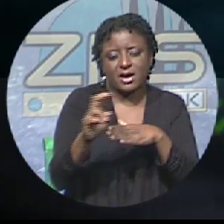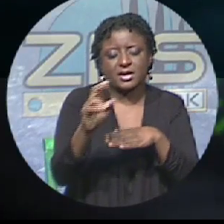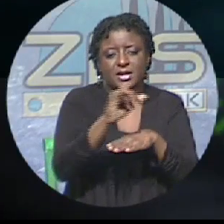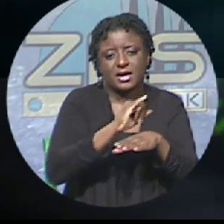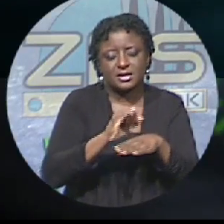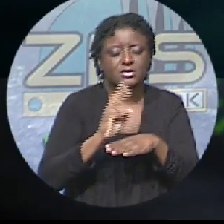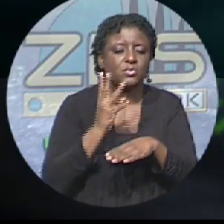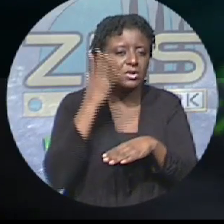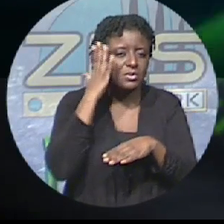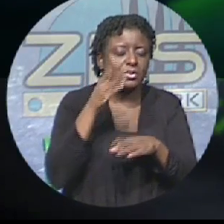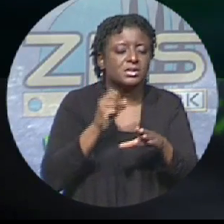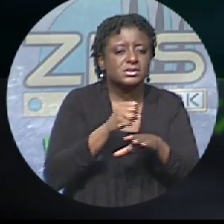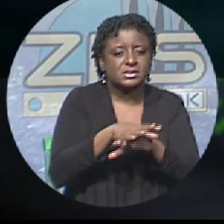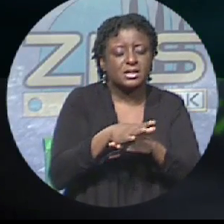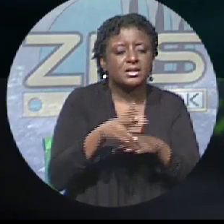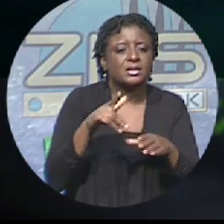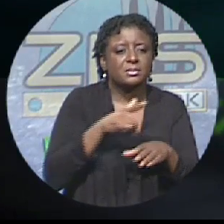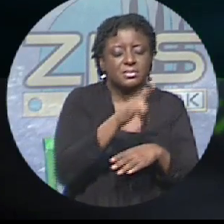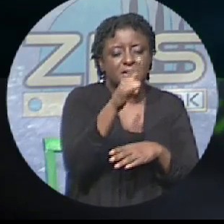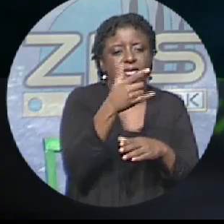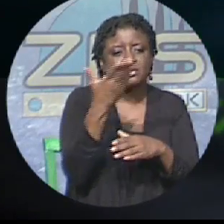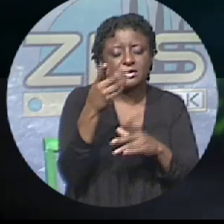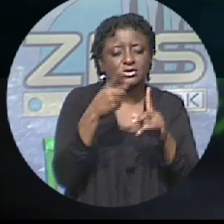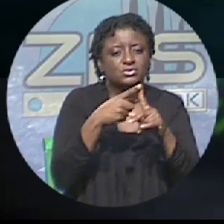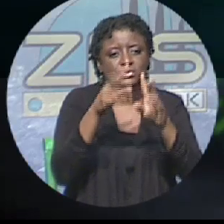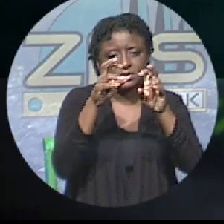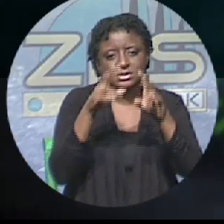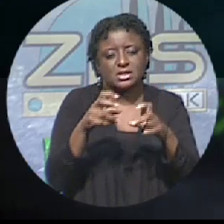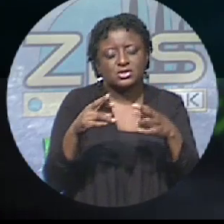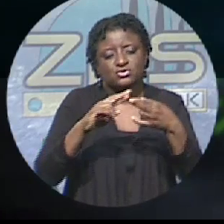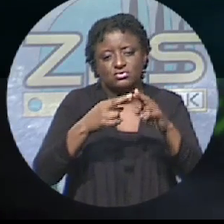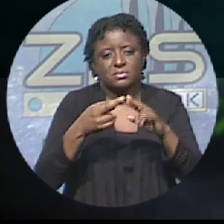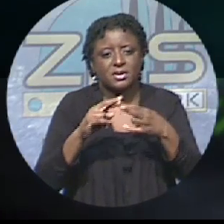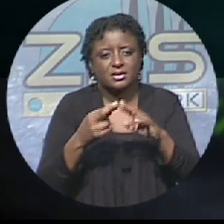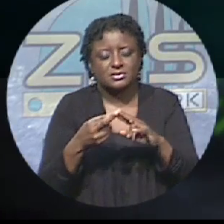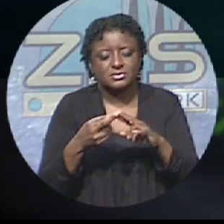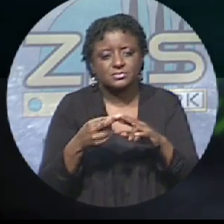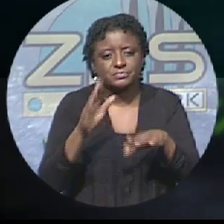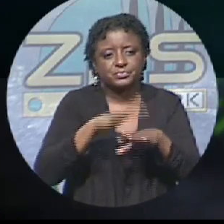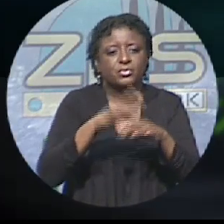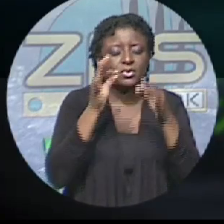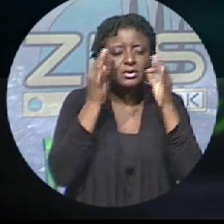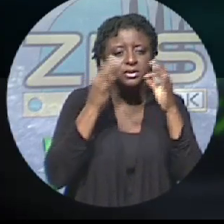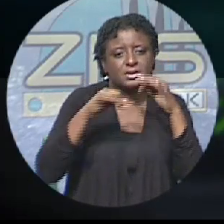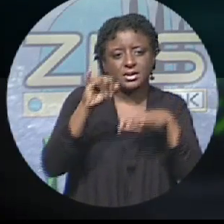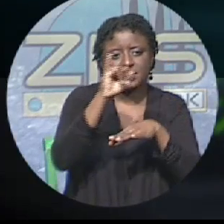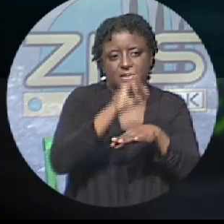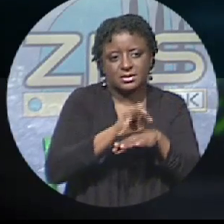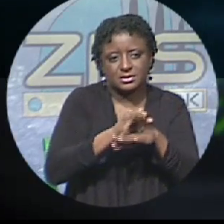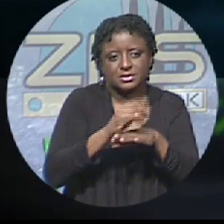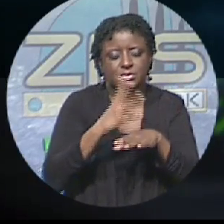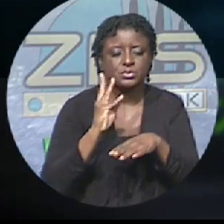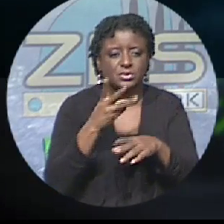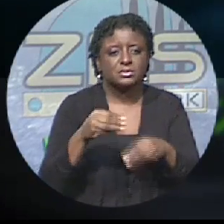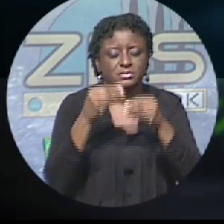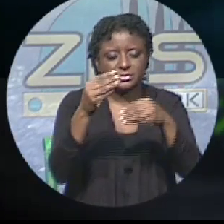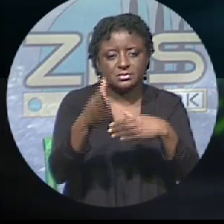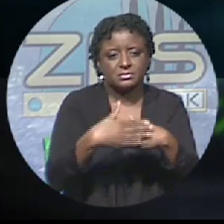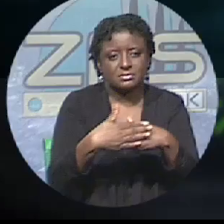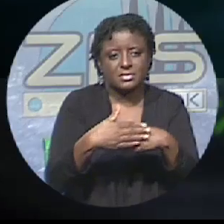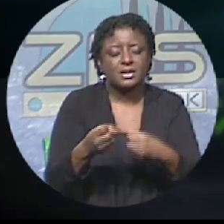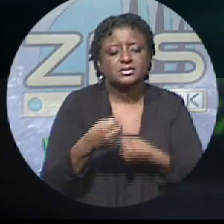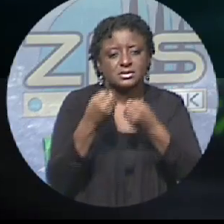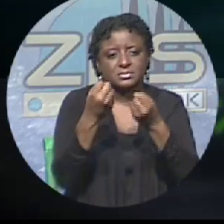send a team there to effect repairs in terms of that. On Cat Island, we have been able to restore supplies to the